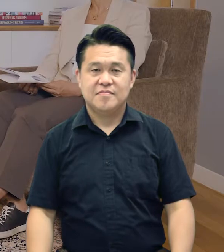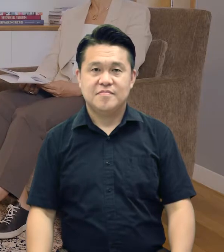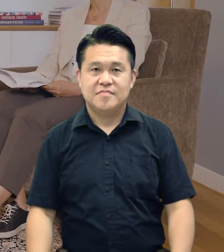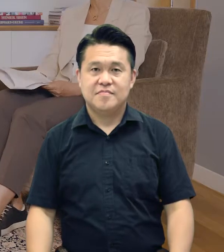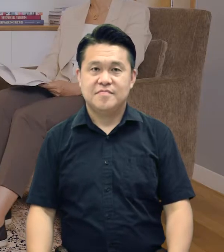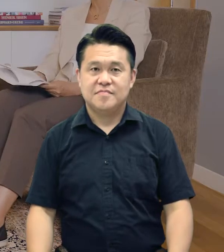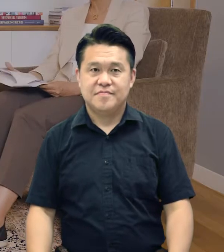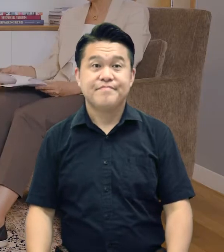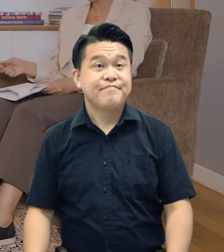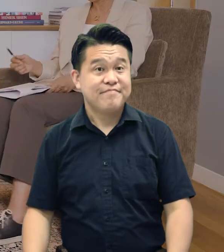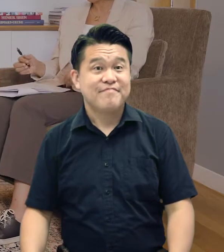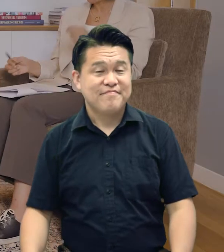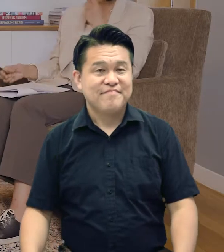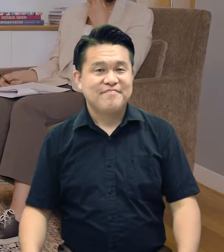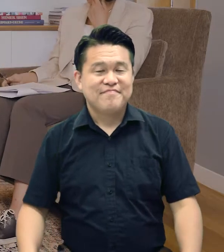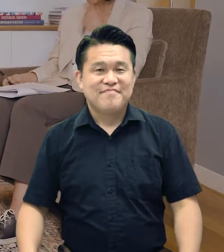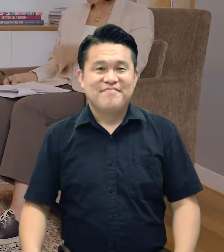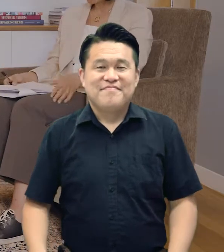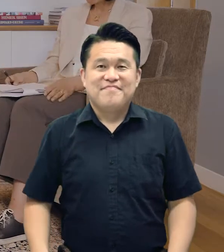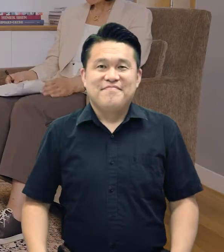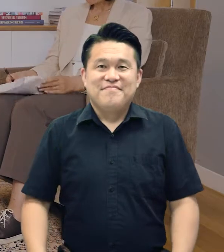much fun. Yes, yeah.